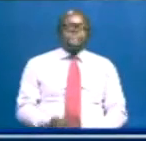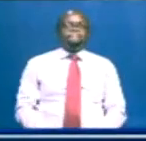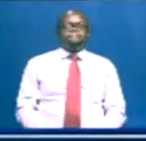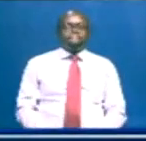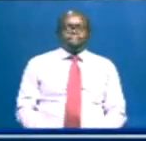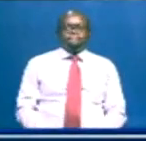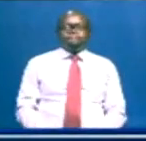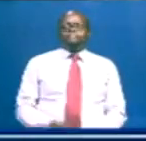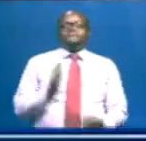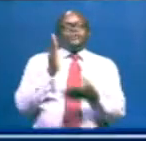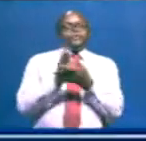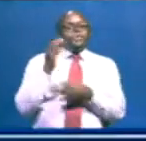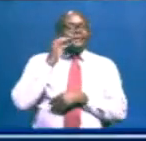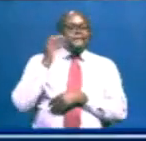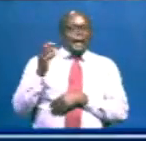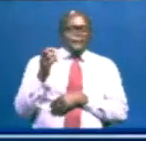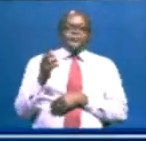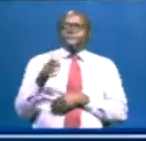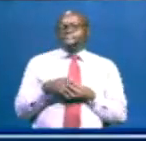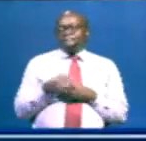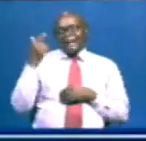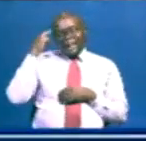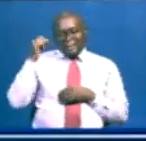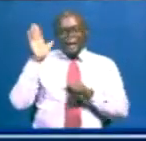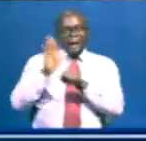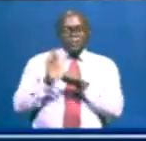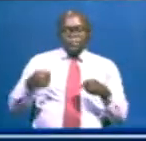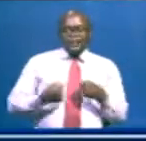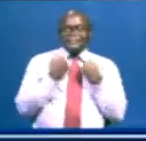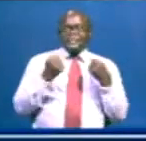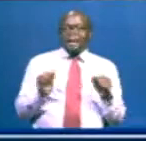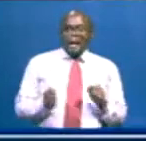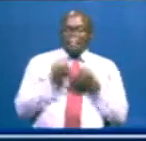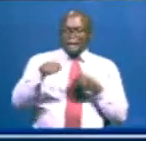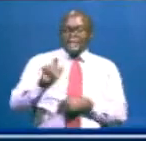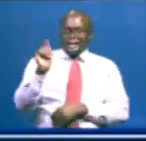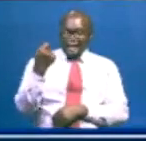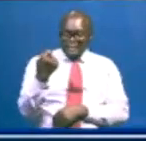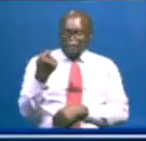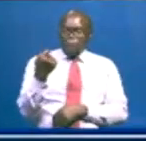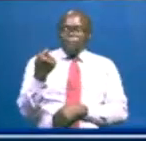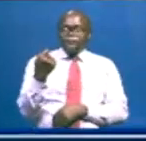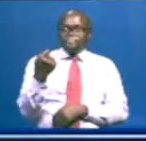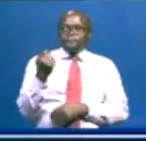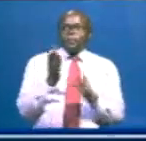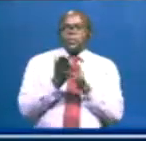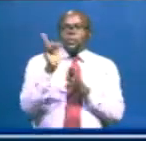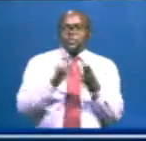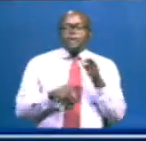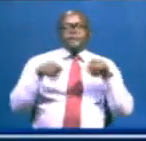It's really very sad. Mr. Speaker, I think a lot of accident is taking place in this country as a result of boda